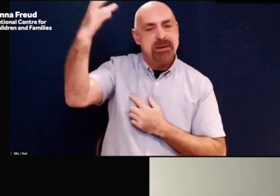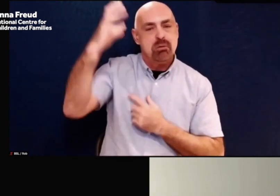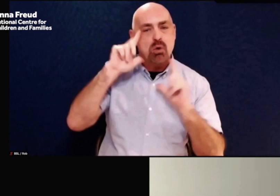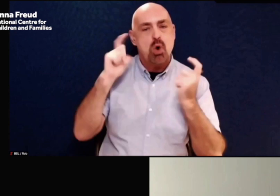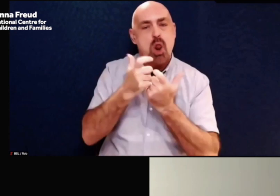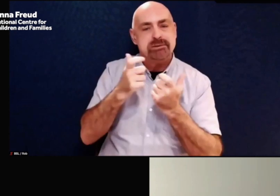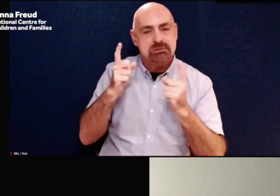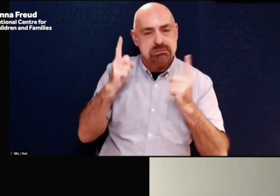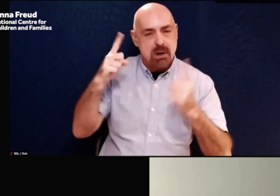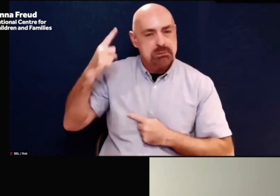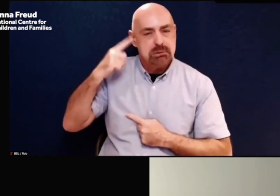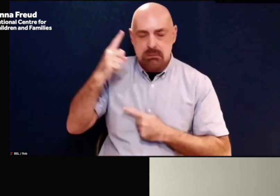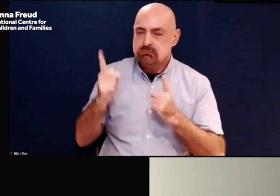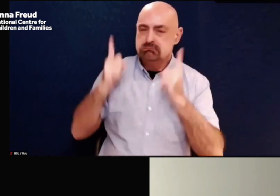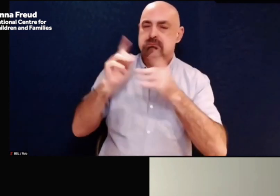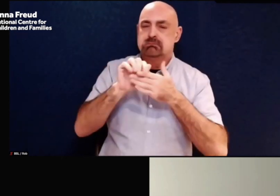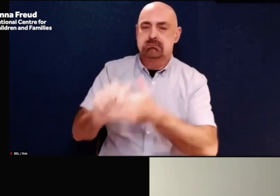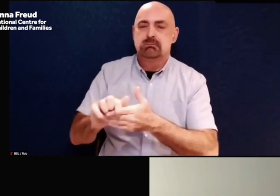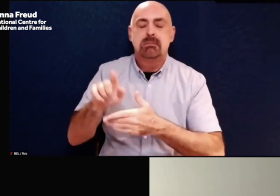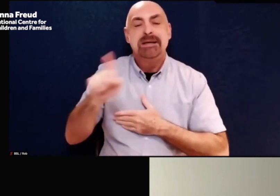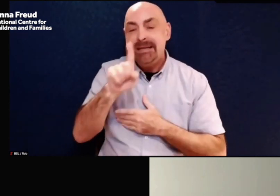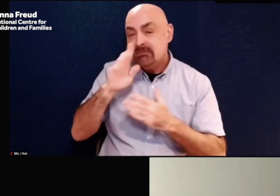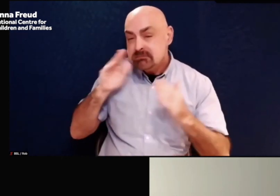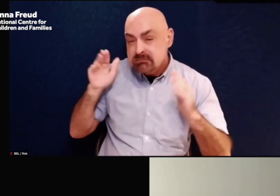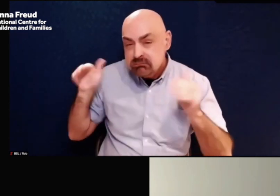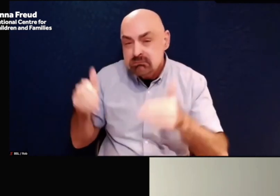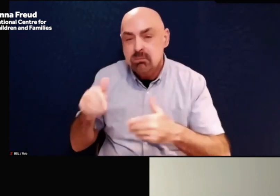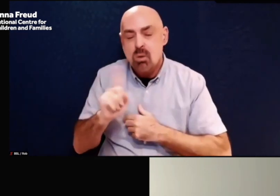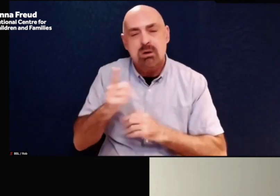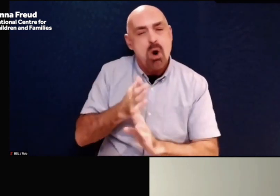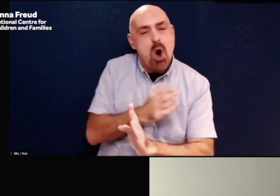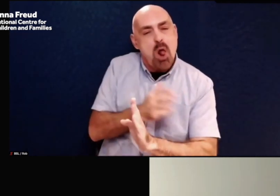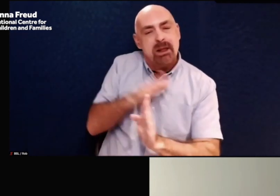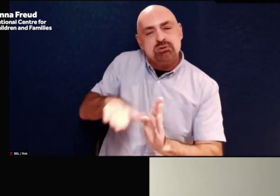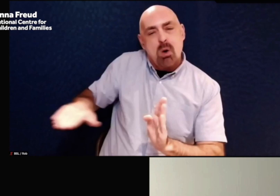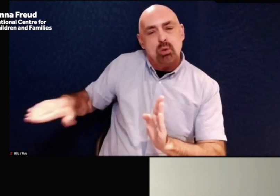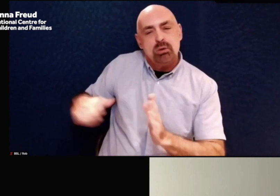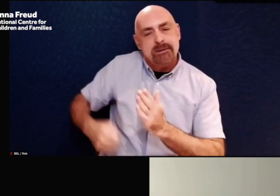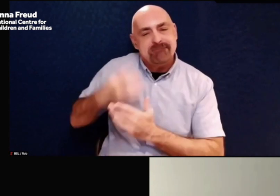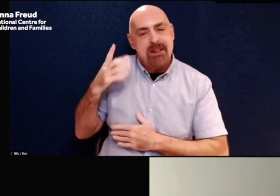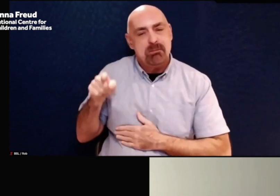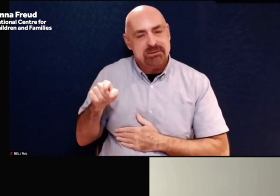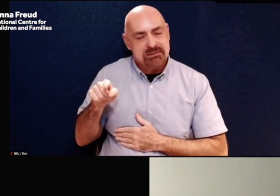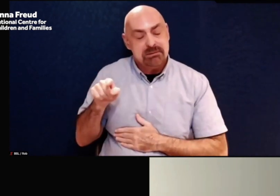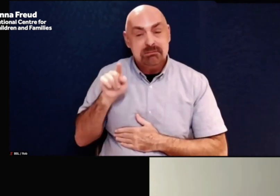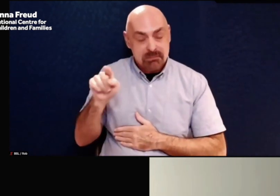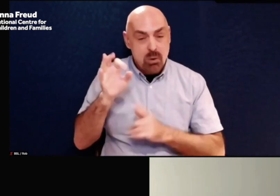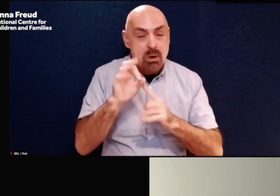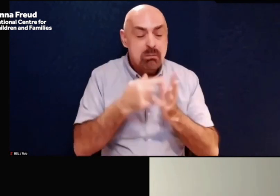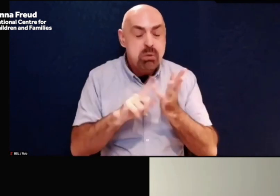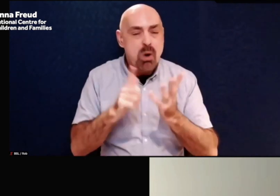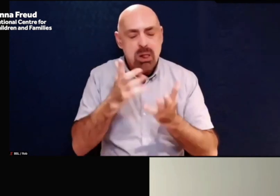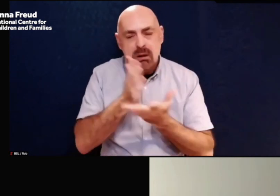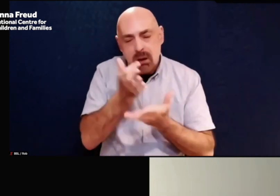Paul's research focuses on early child development. He's has a particular interest in child